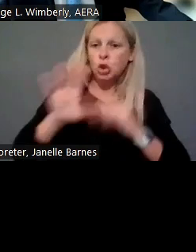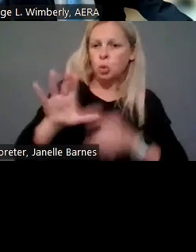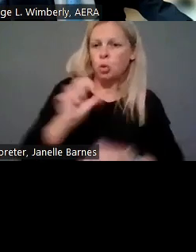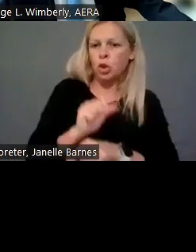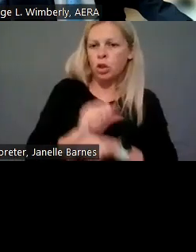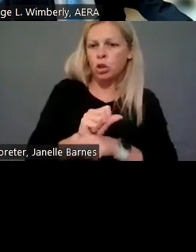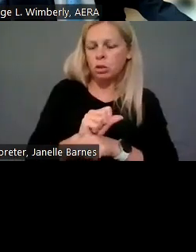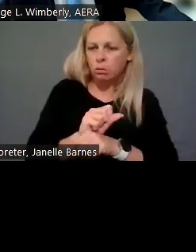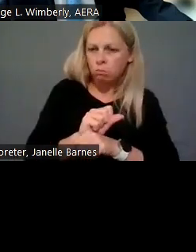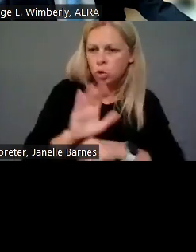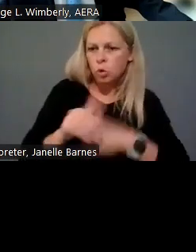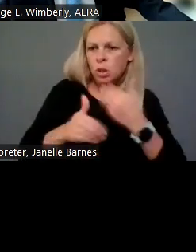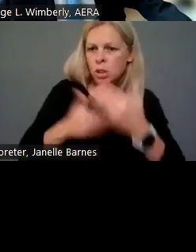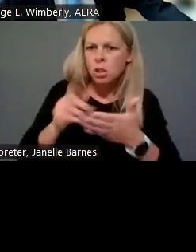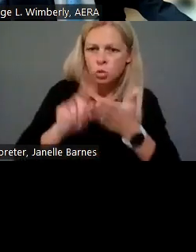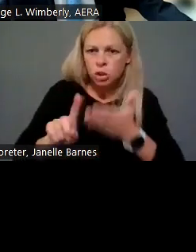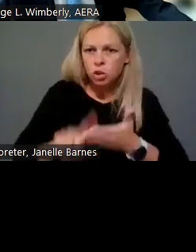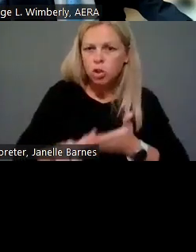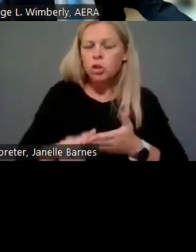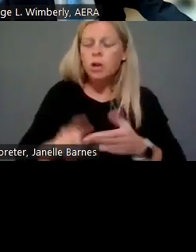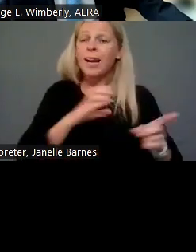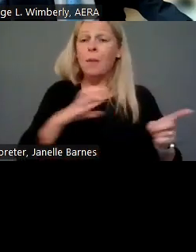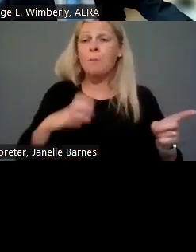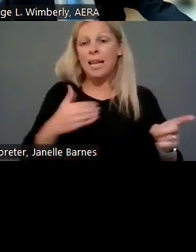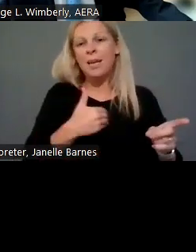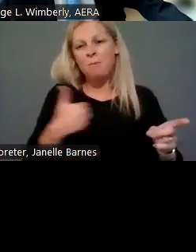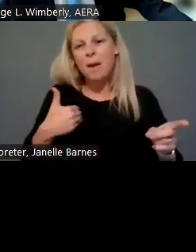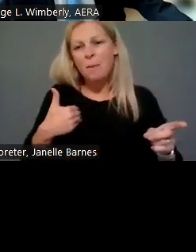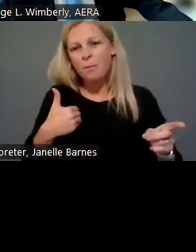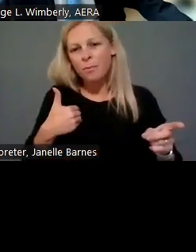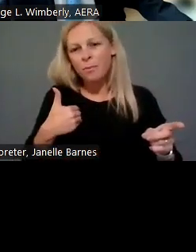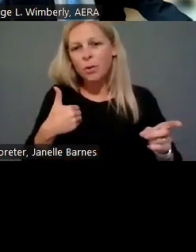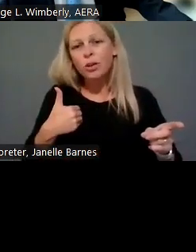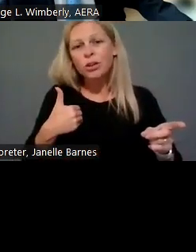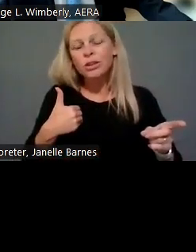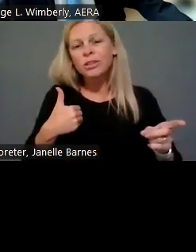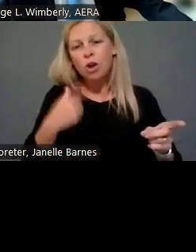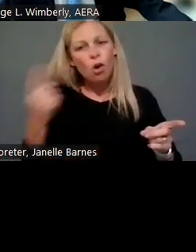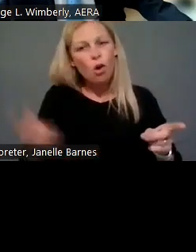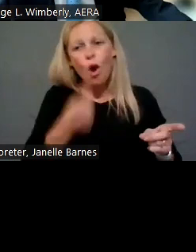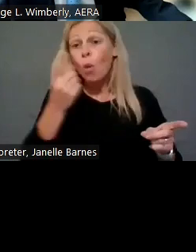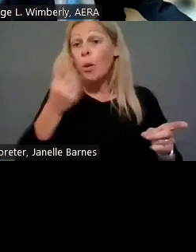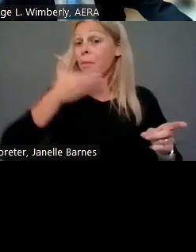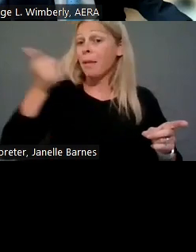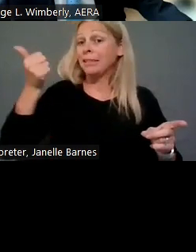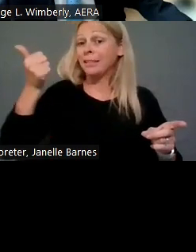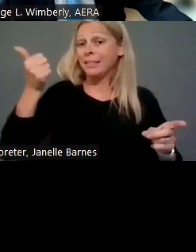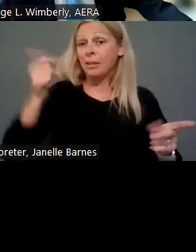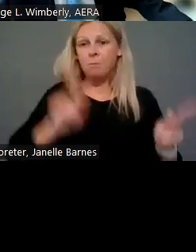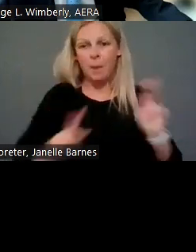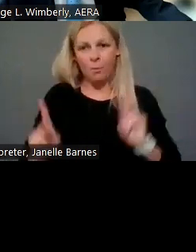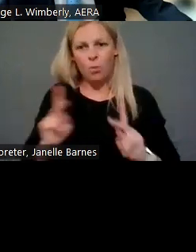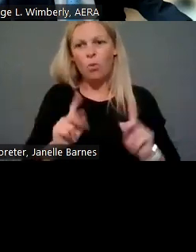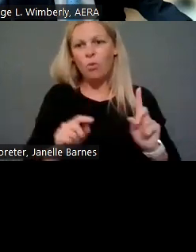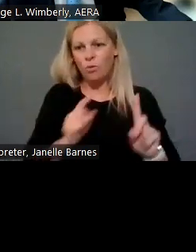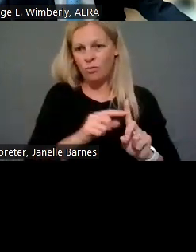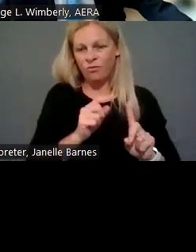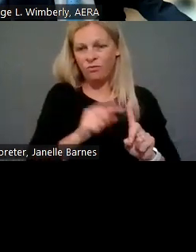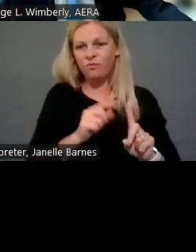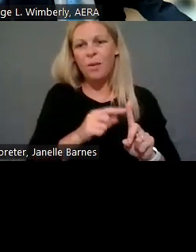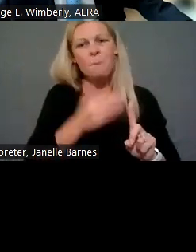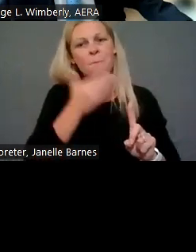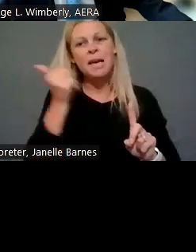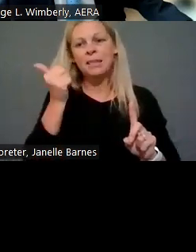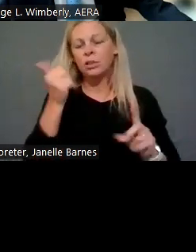process. Committee members are always, I think, argued the best people, often to give you